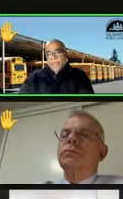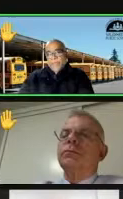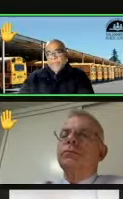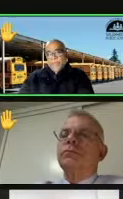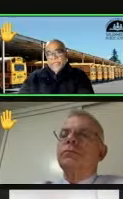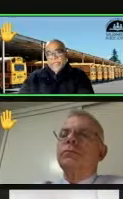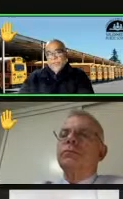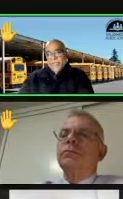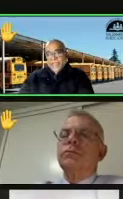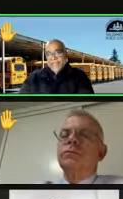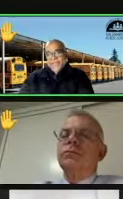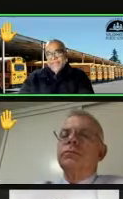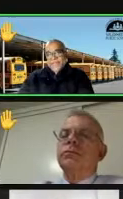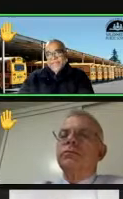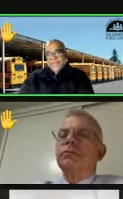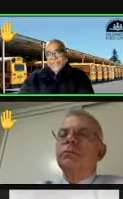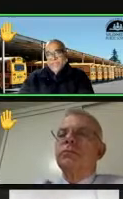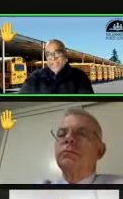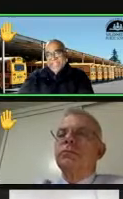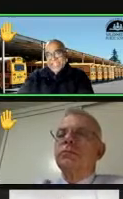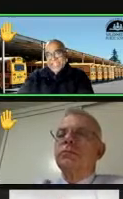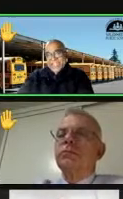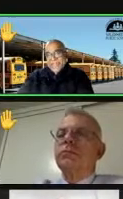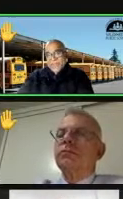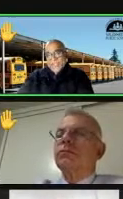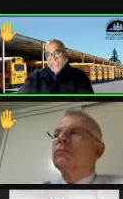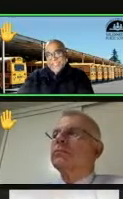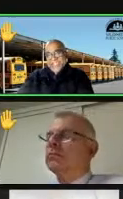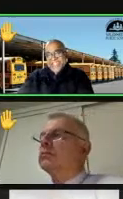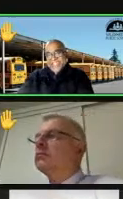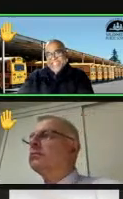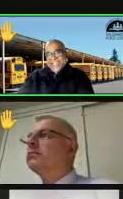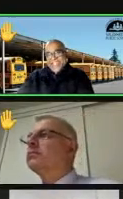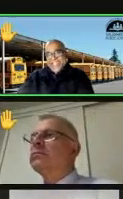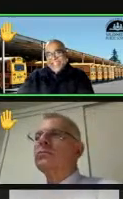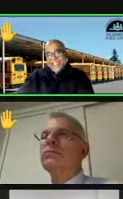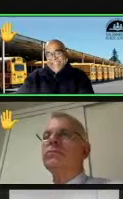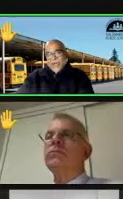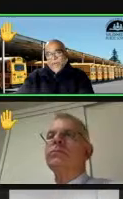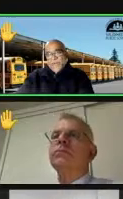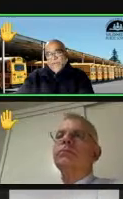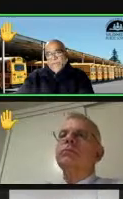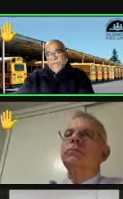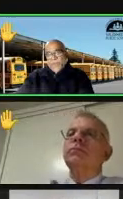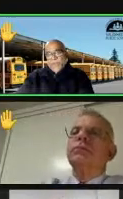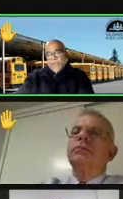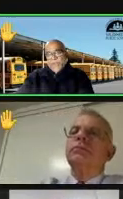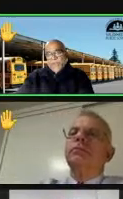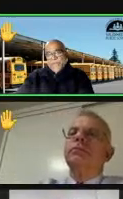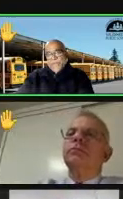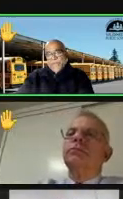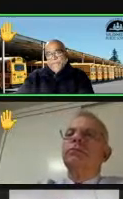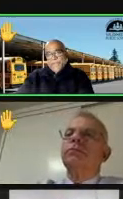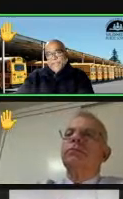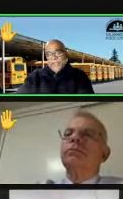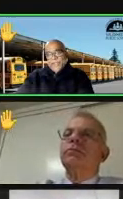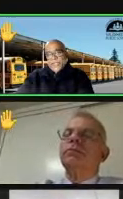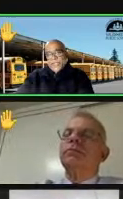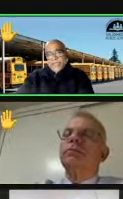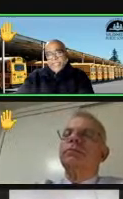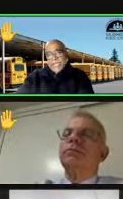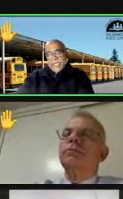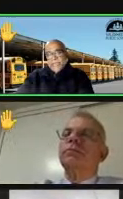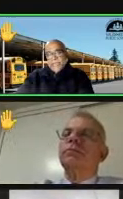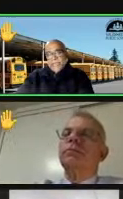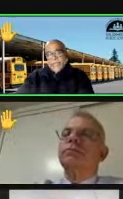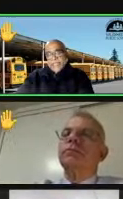because everybody is looking for a superintendent's position. And how can we be competitive, not just